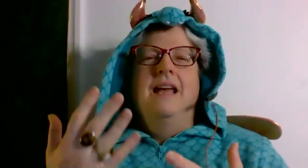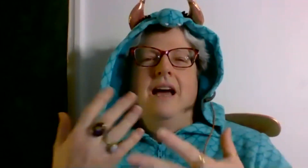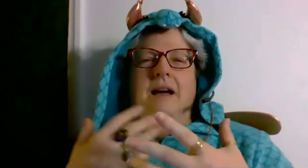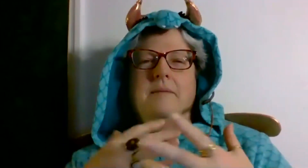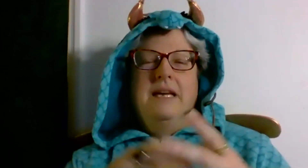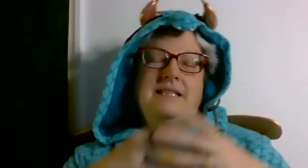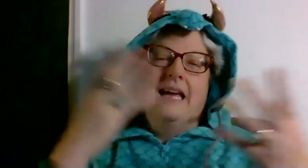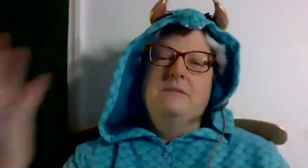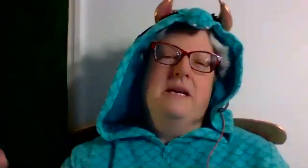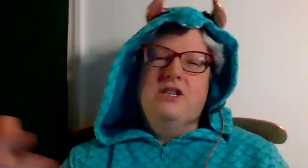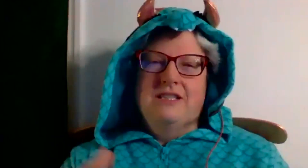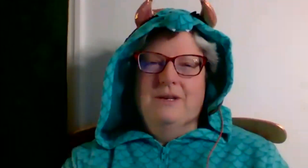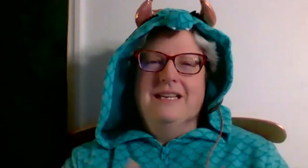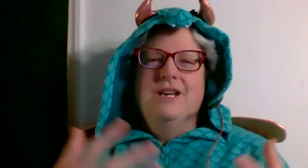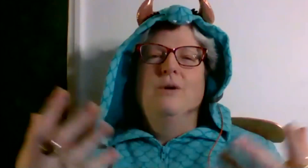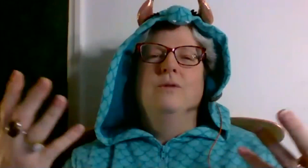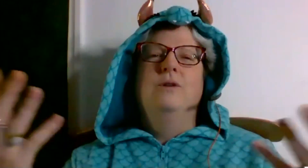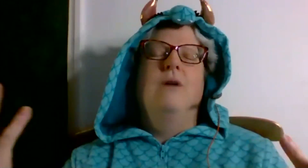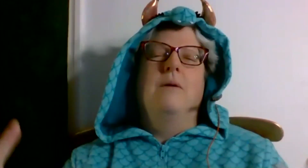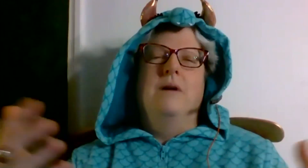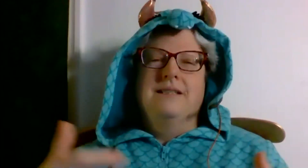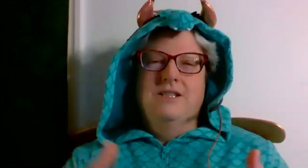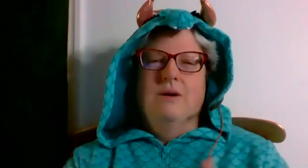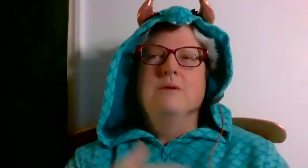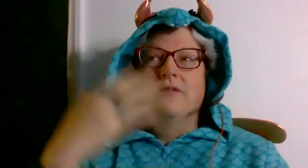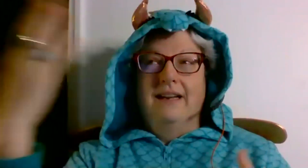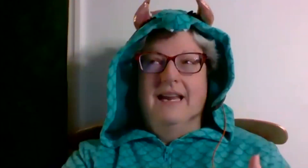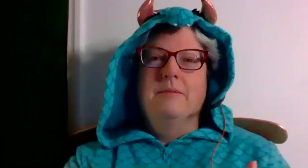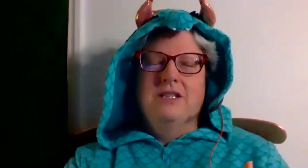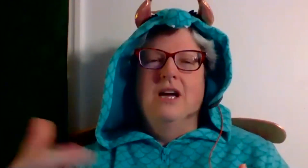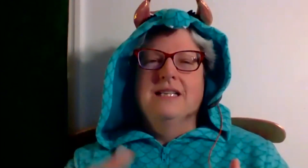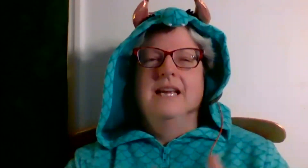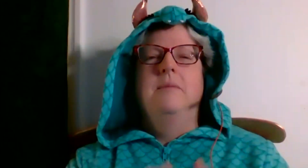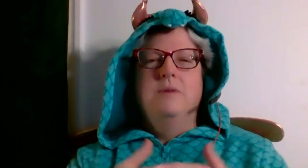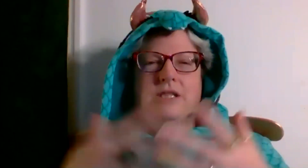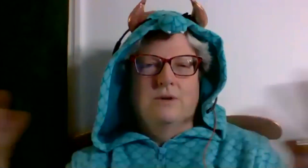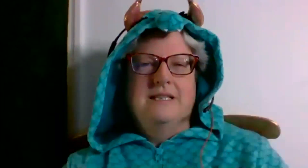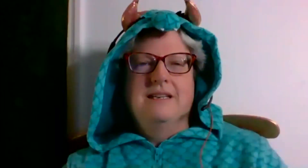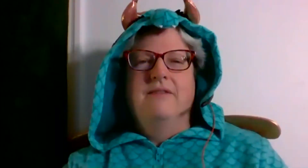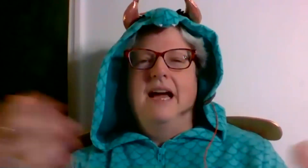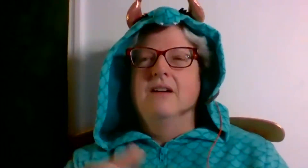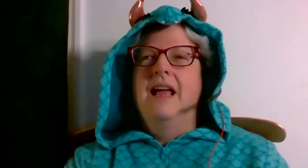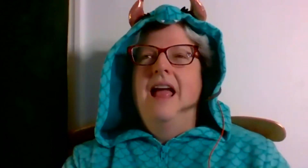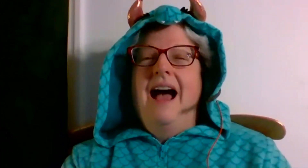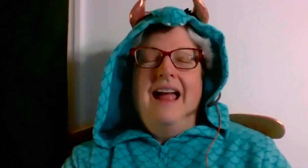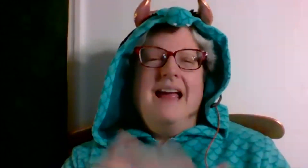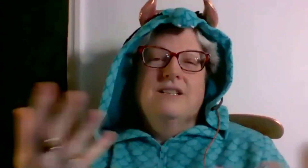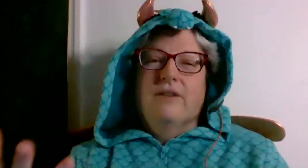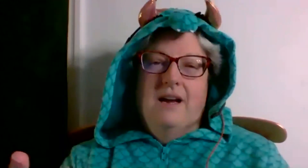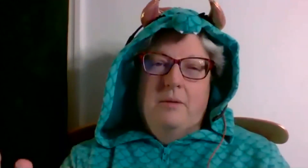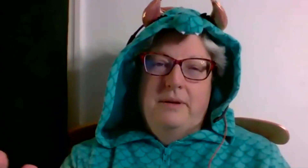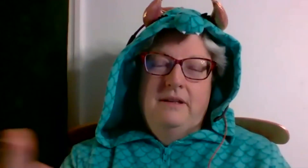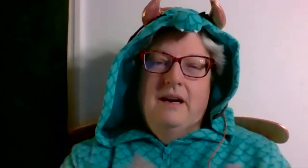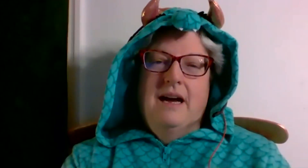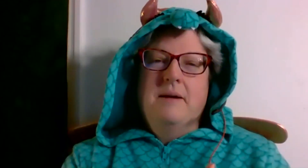body, because he had dementia, so he didn't know who I was. And so I was finally able to talk to him, and we sorted stuff out. I ask